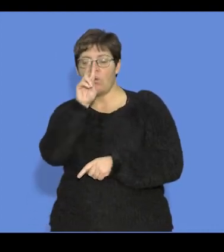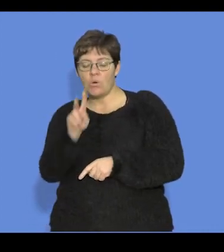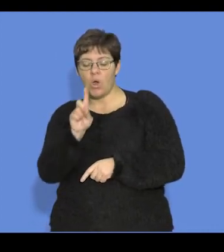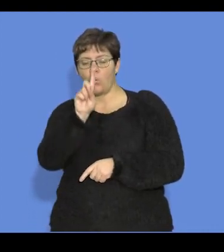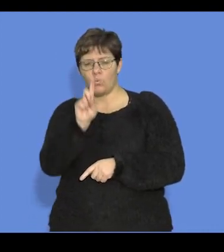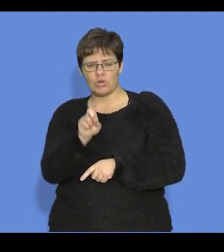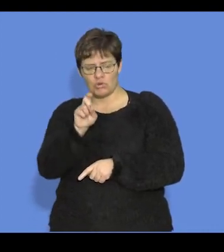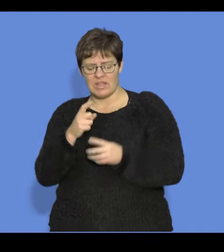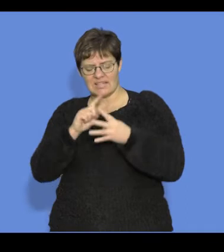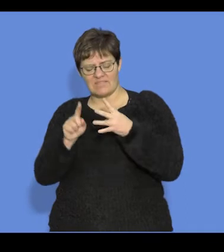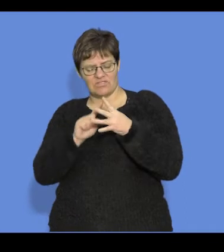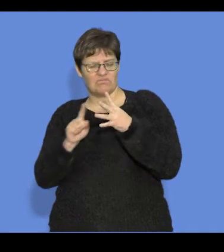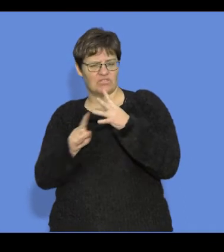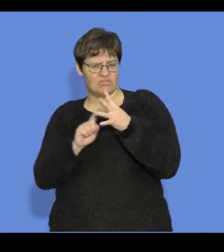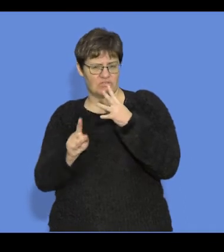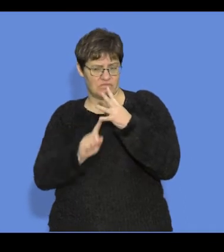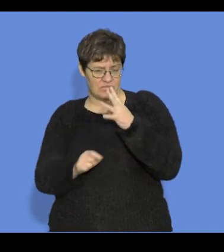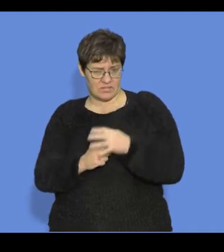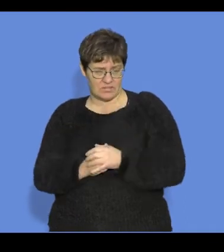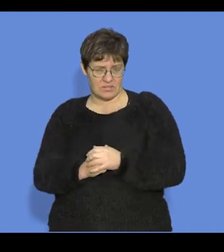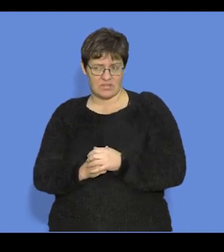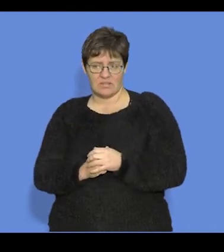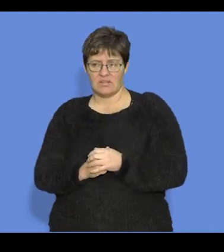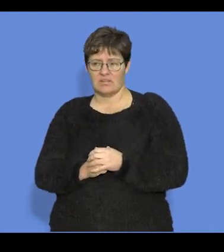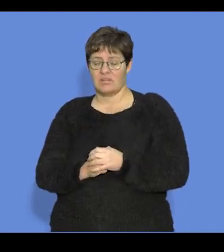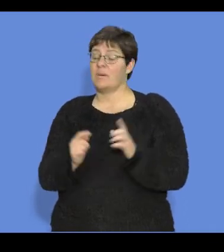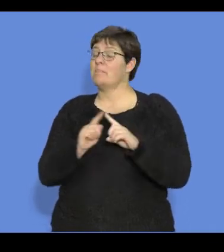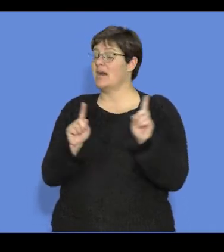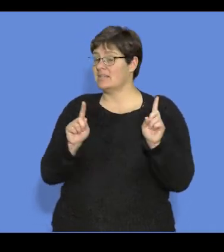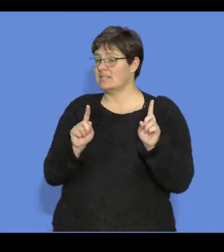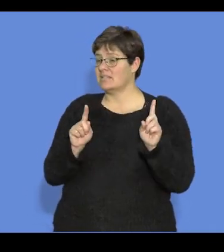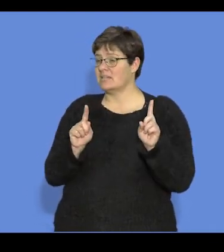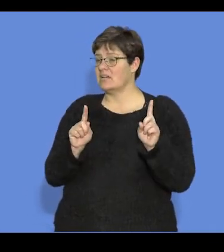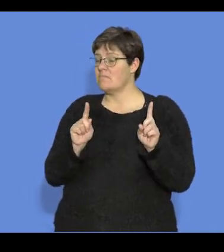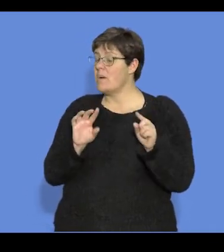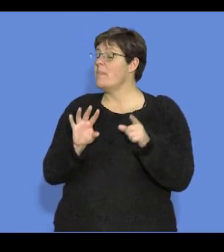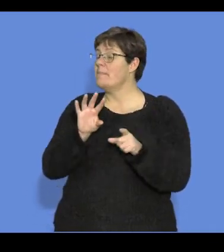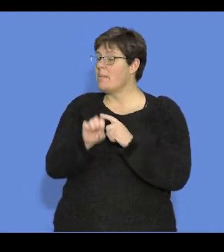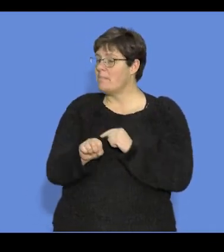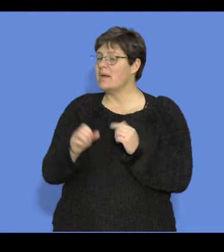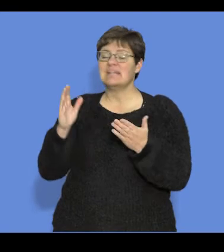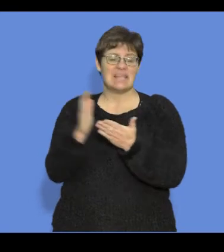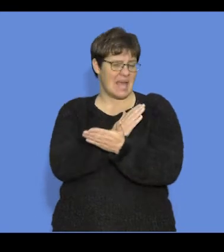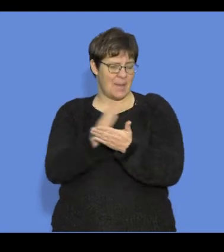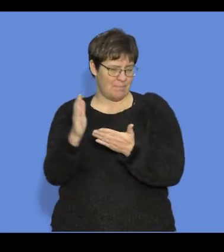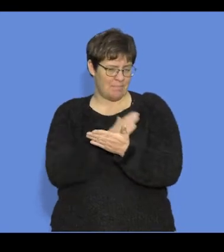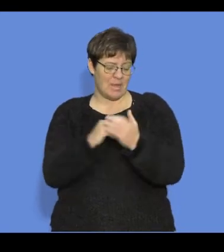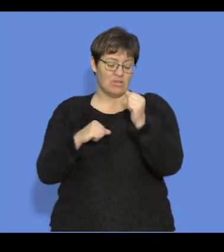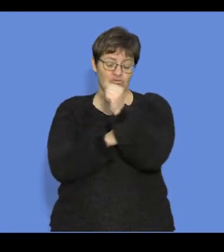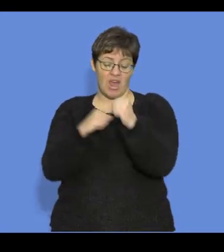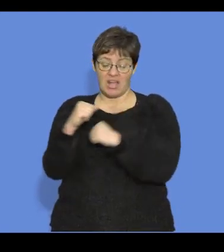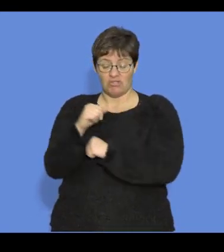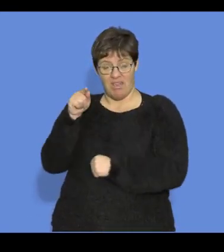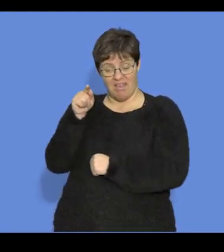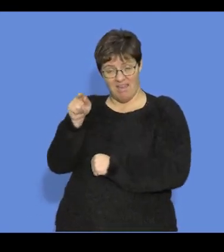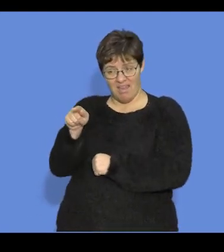at some practice questions. However, we will find that sometimes the structure of